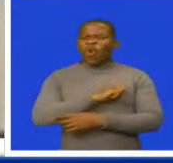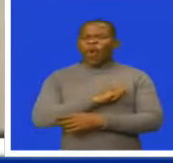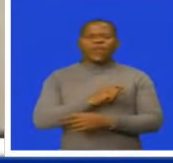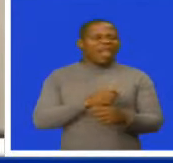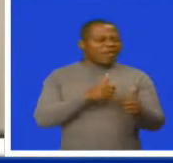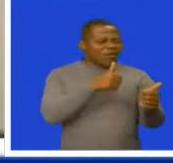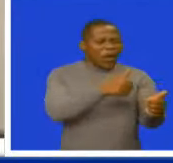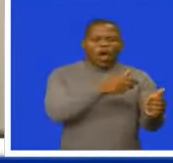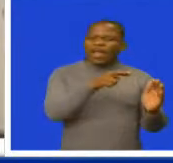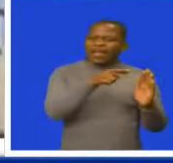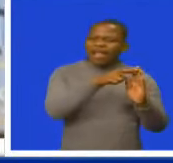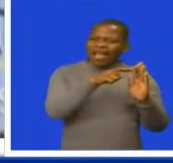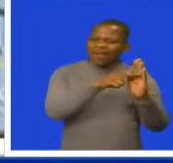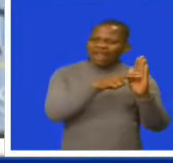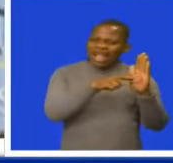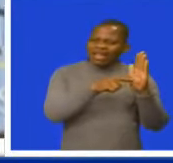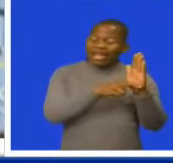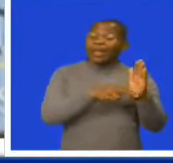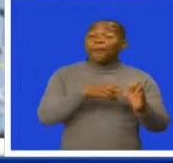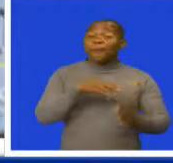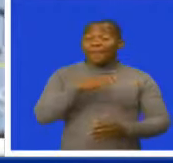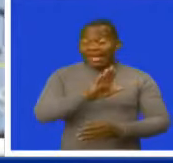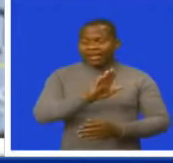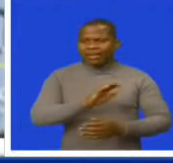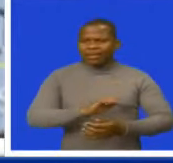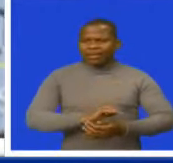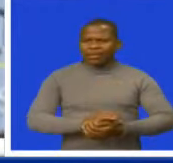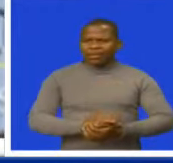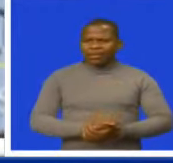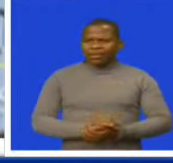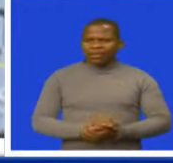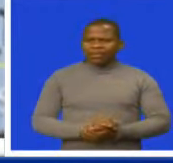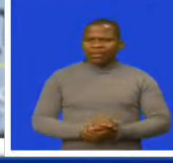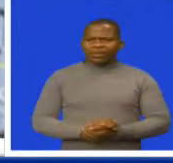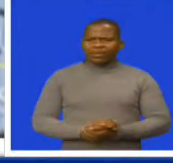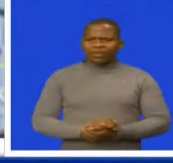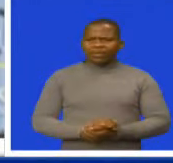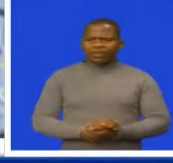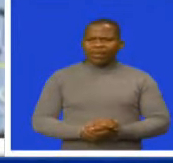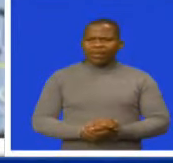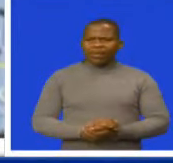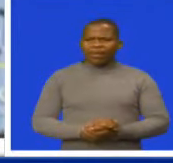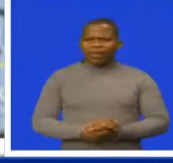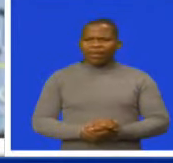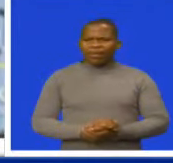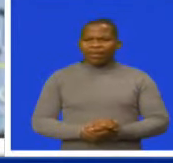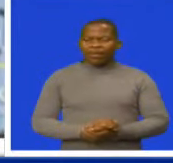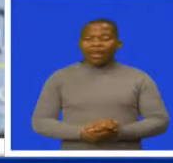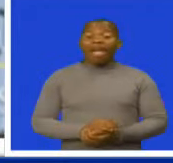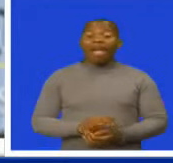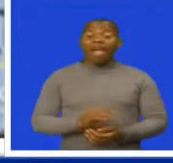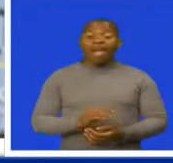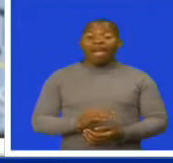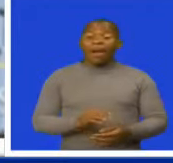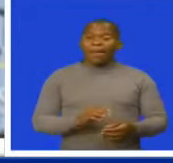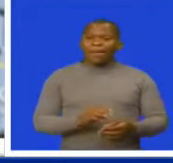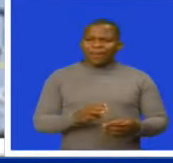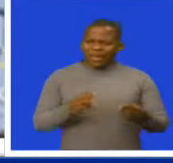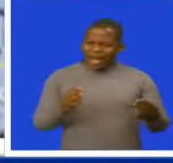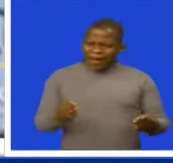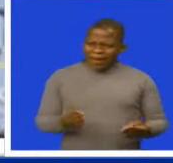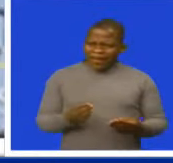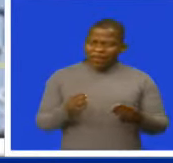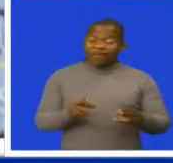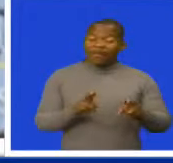destination itself, Minister, without real property owners being awarded the safe travel stamp does not make